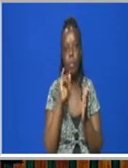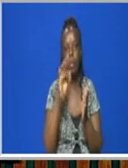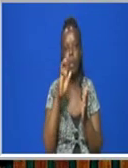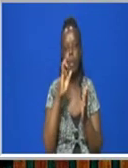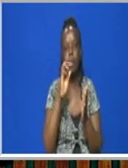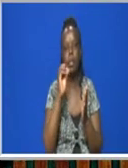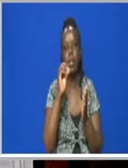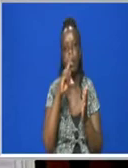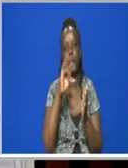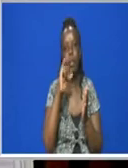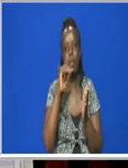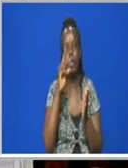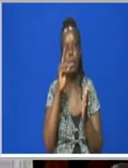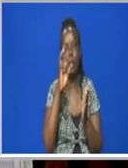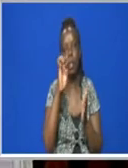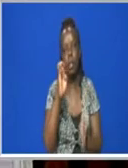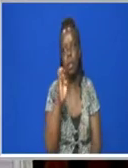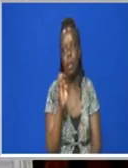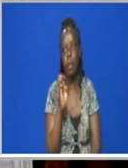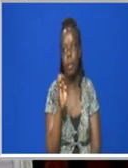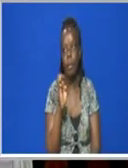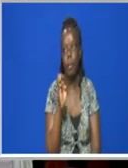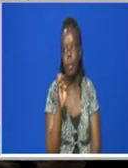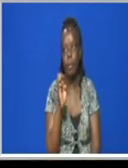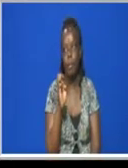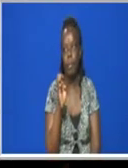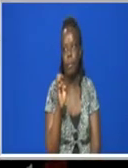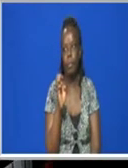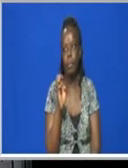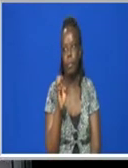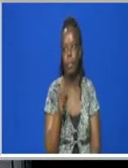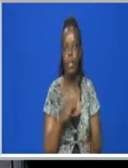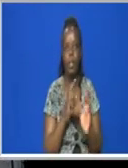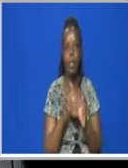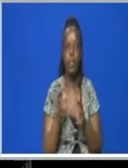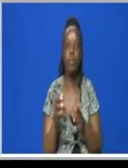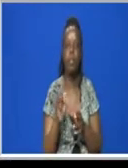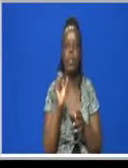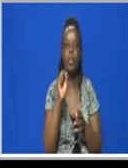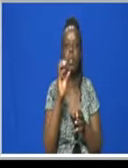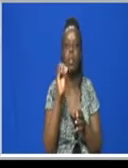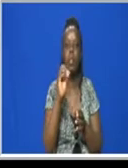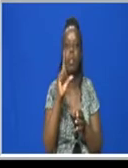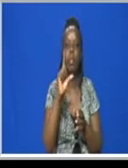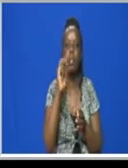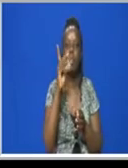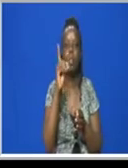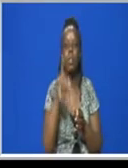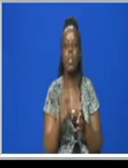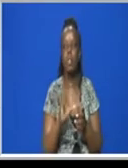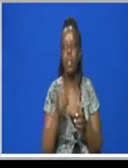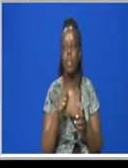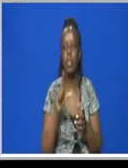plus calcium hydroxide. So this is normally a solid, this is a